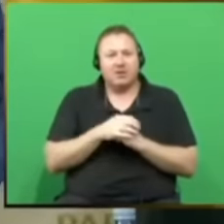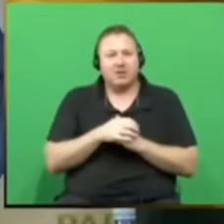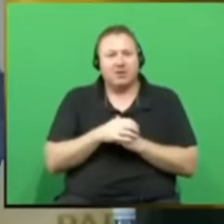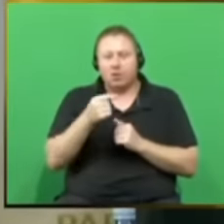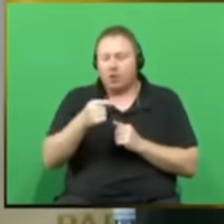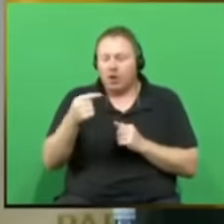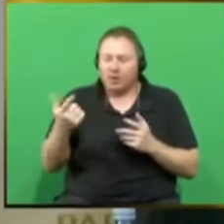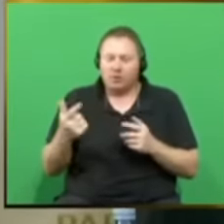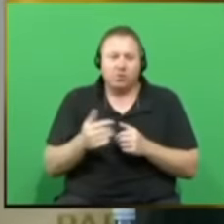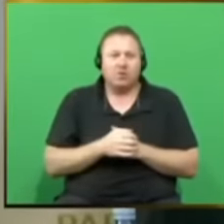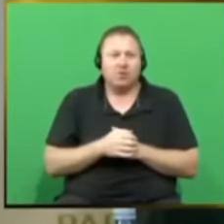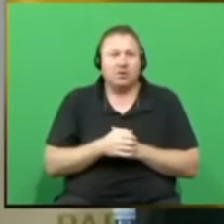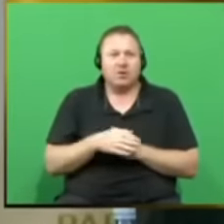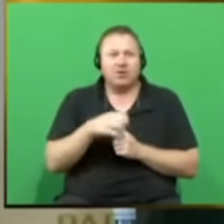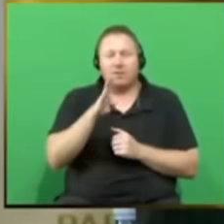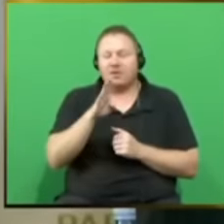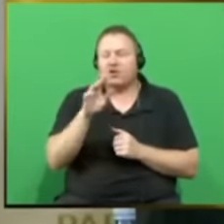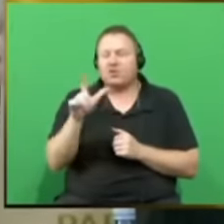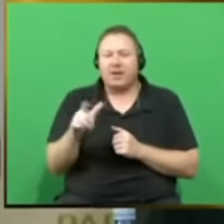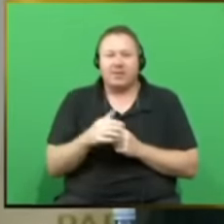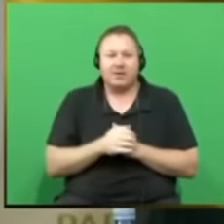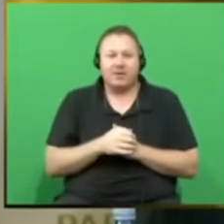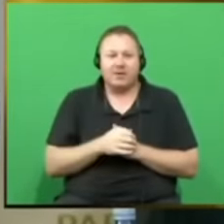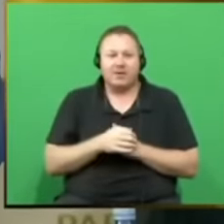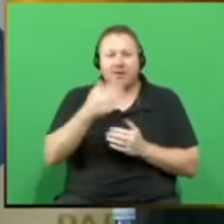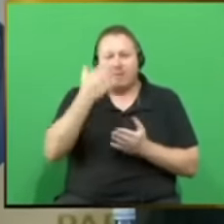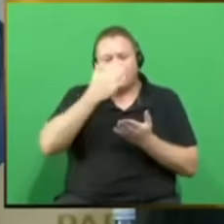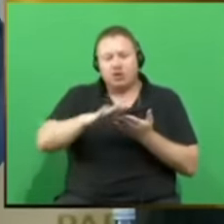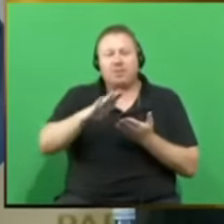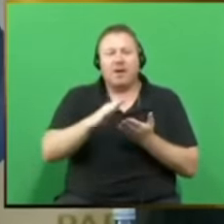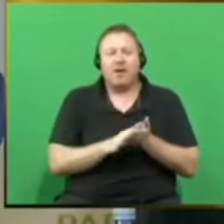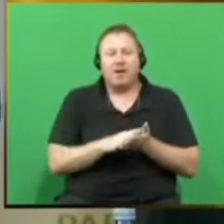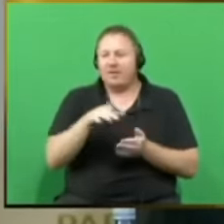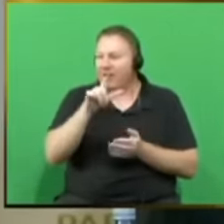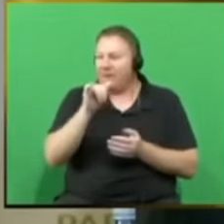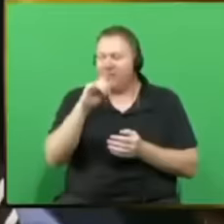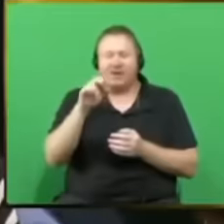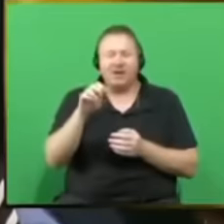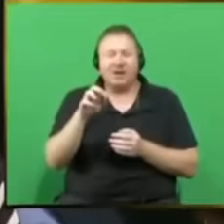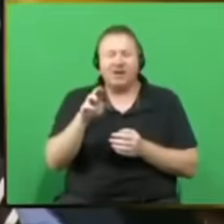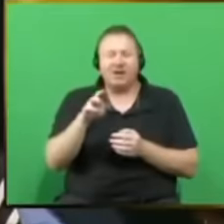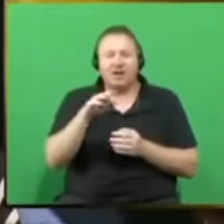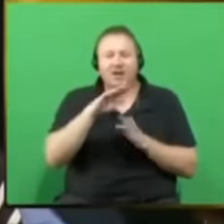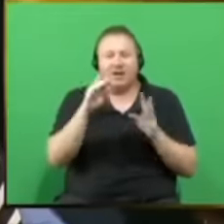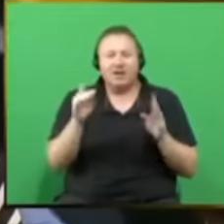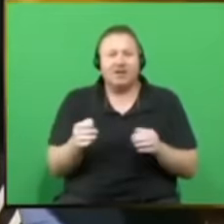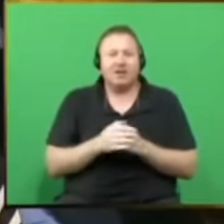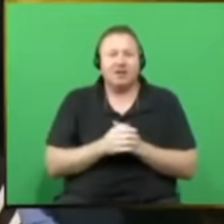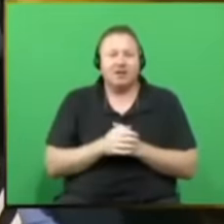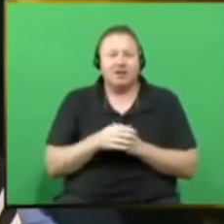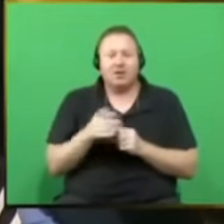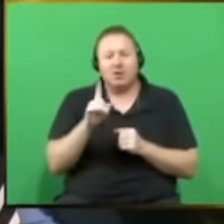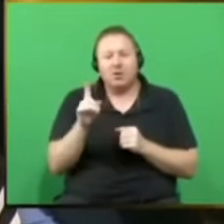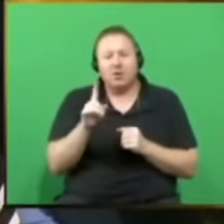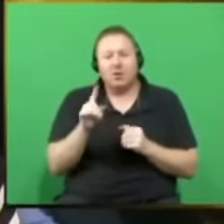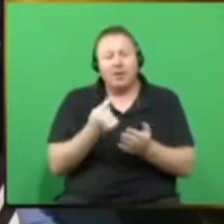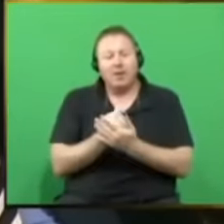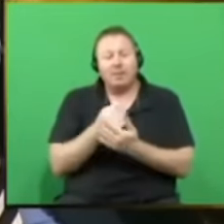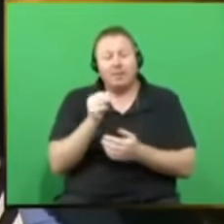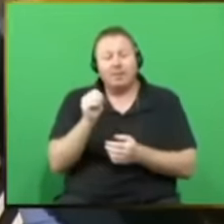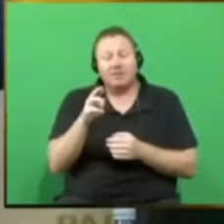Guguletu, Bishop Lavis, Mitchell's Plain, Lavender Hill. And guess what, Mr.